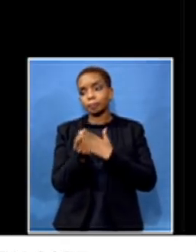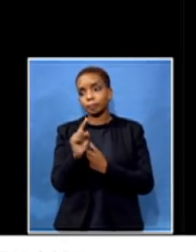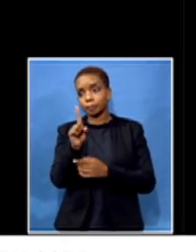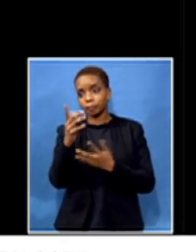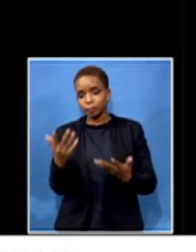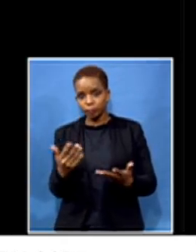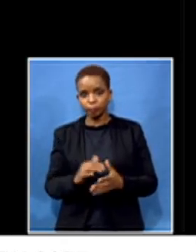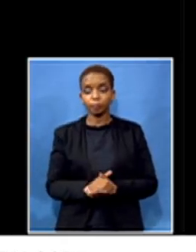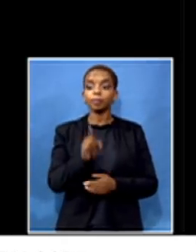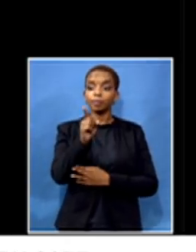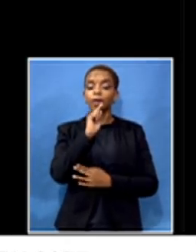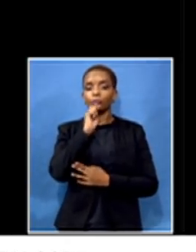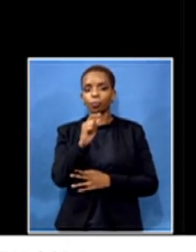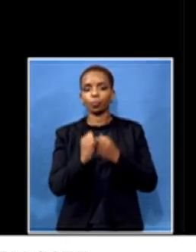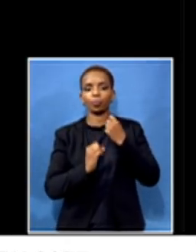Then